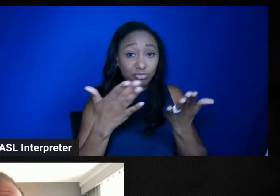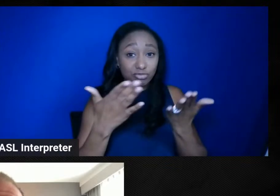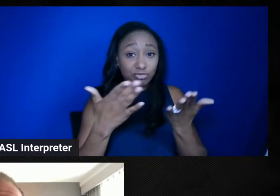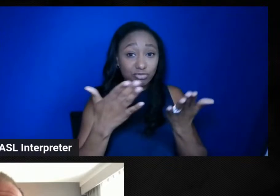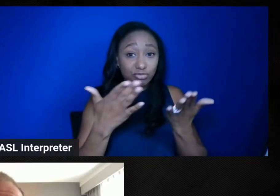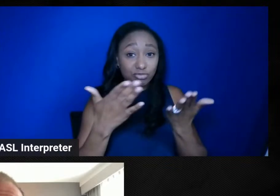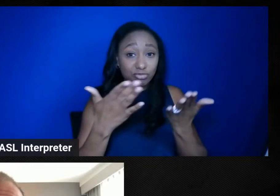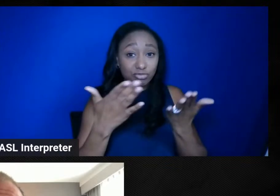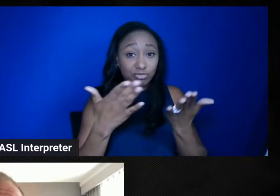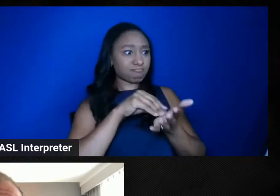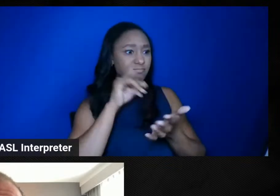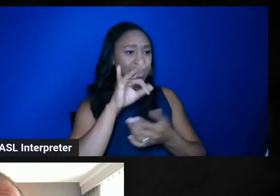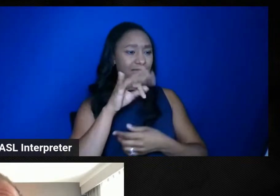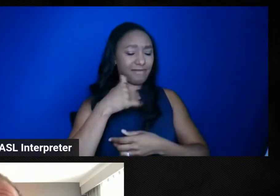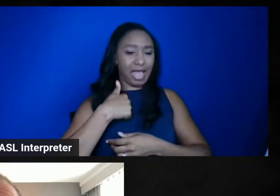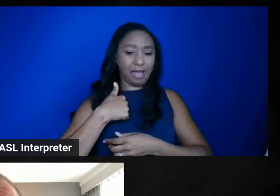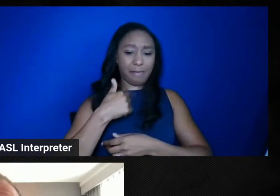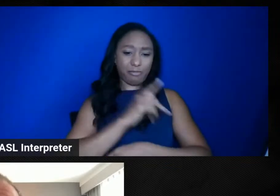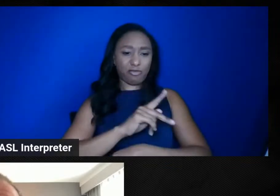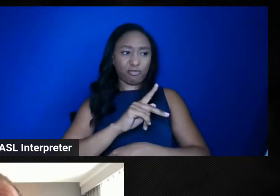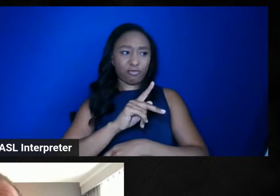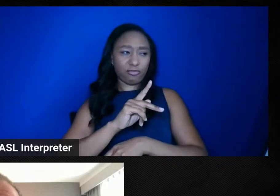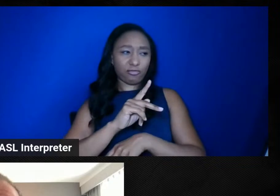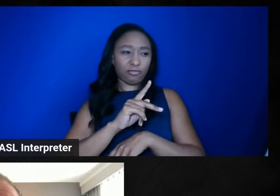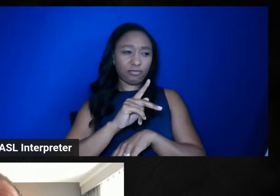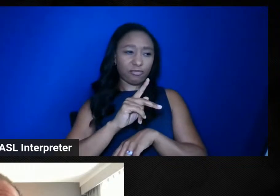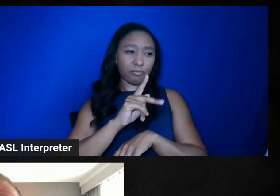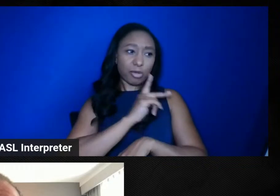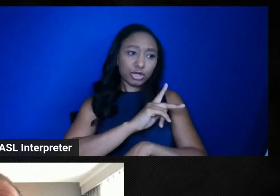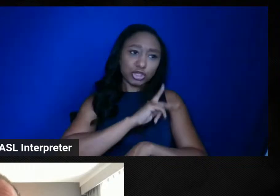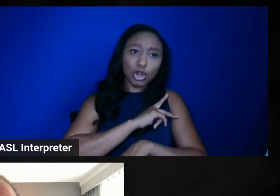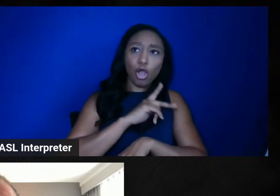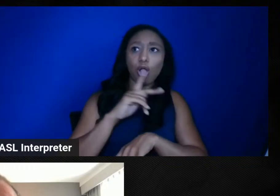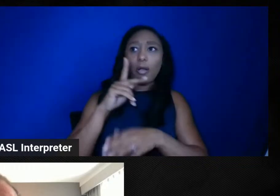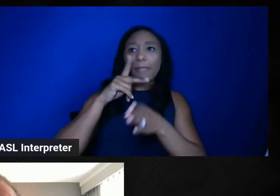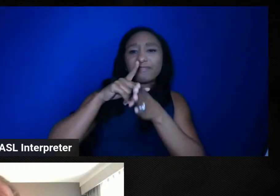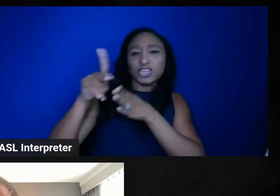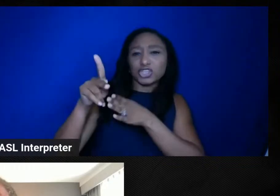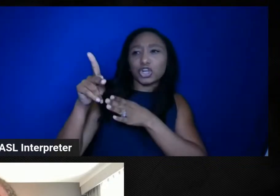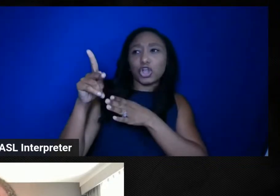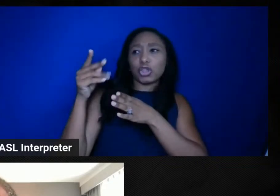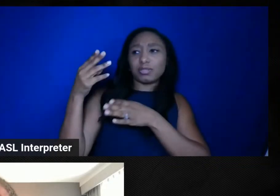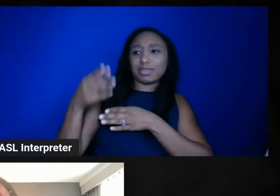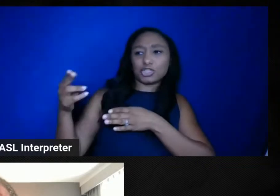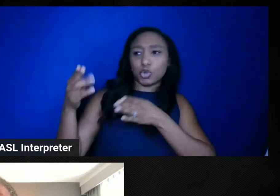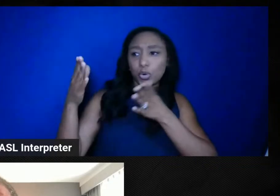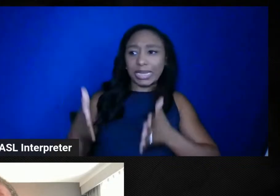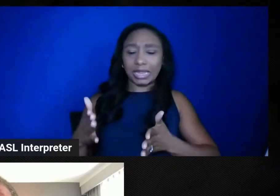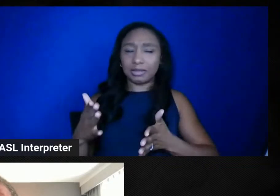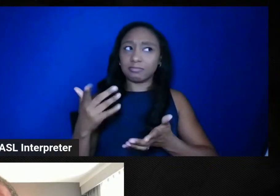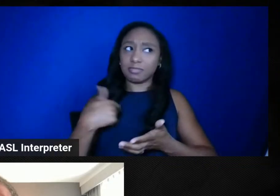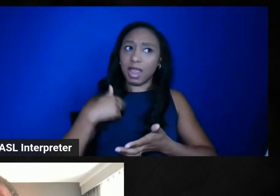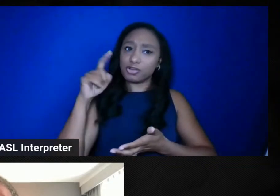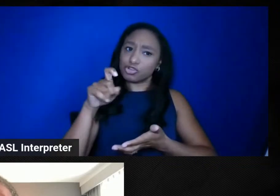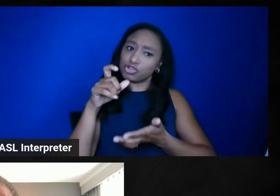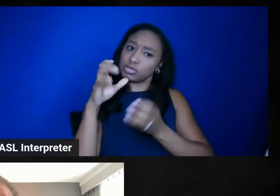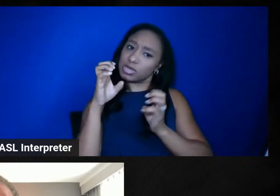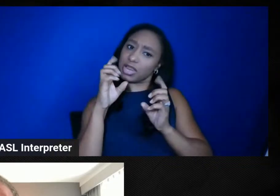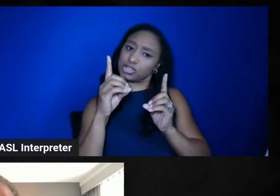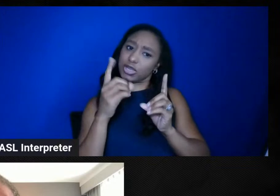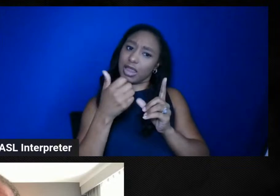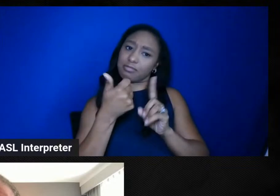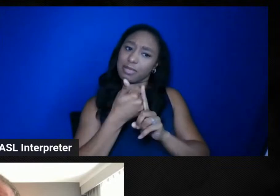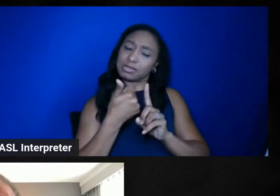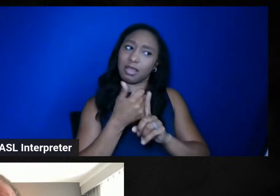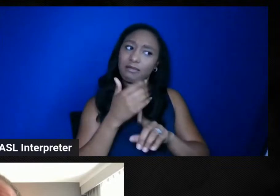was a professional historian, maybe other people didn't know it either. So I wrote the book to educate myself about the frequency of kidnapping